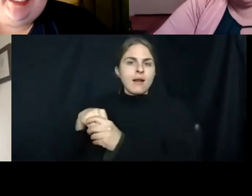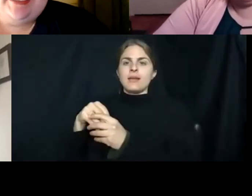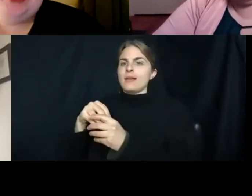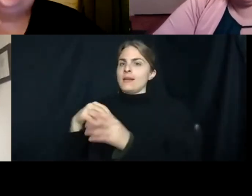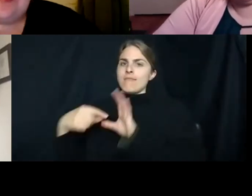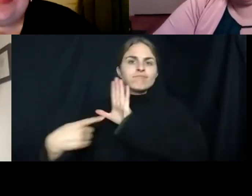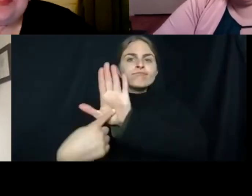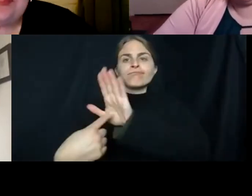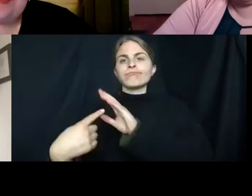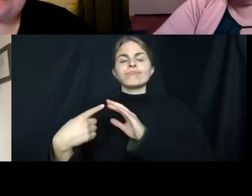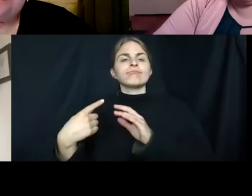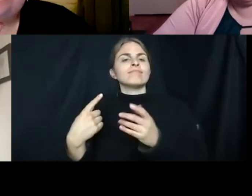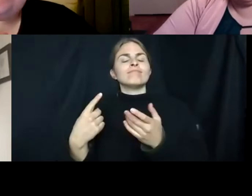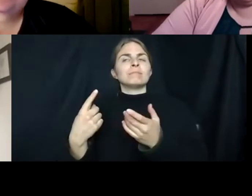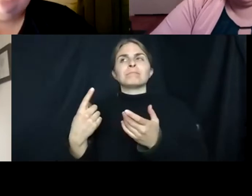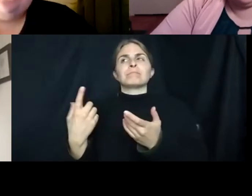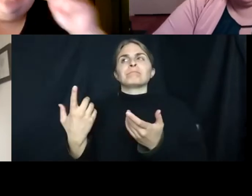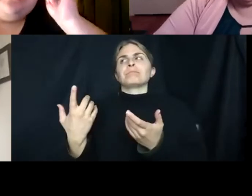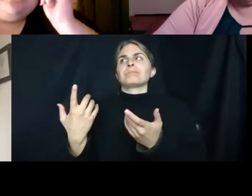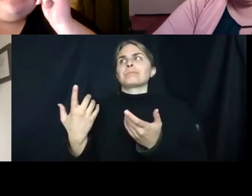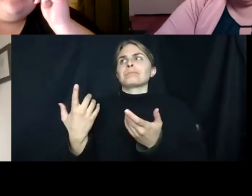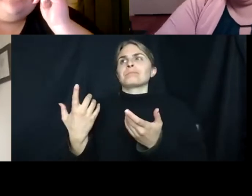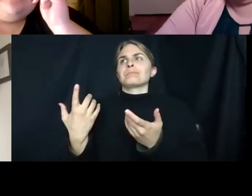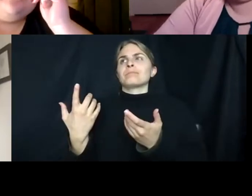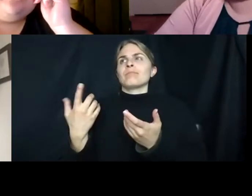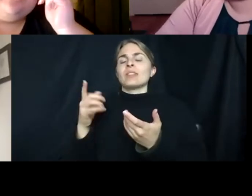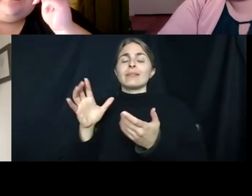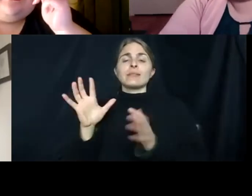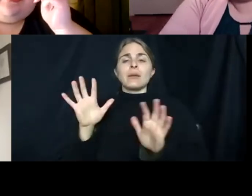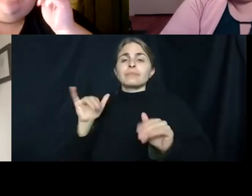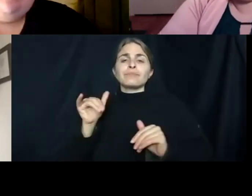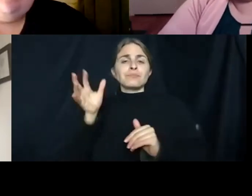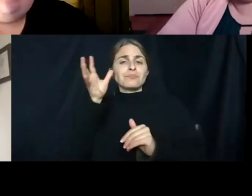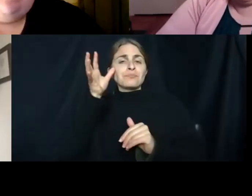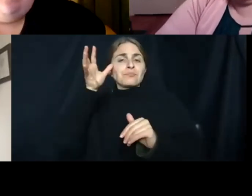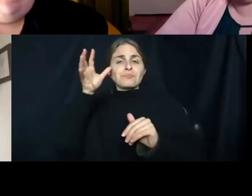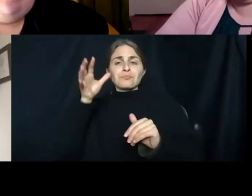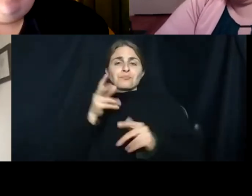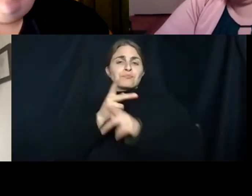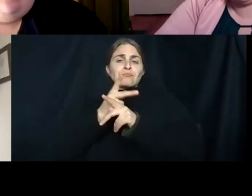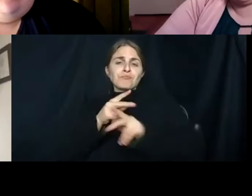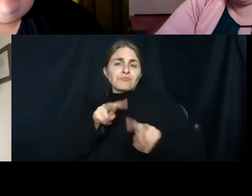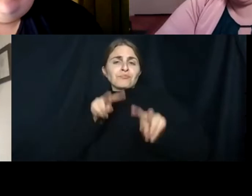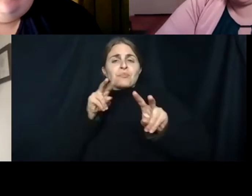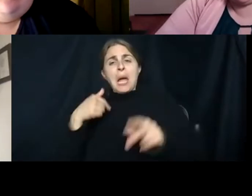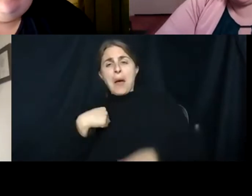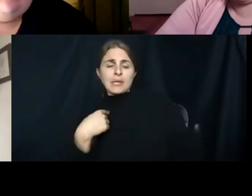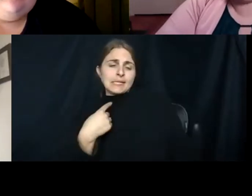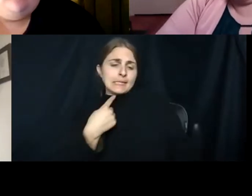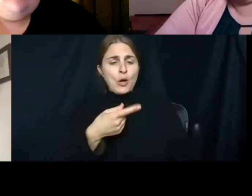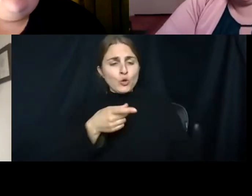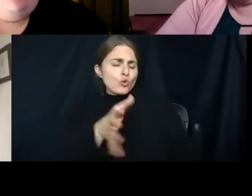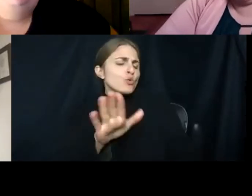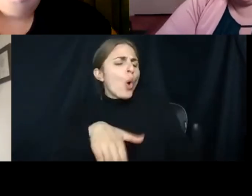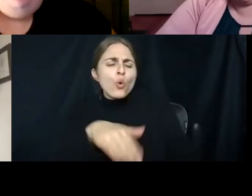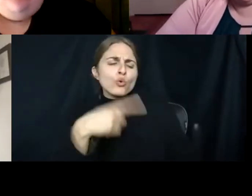next. They embody this sort of, you know, earnest paternalistic perspective of, you know, I'm going to tell you, you don't know how to